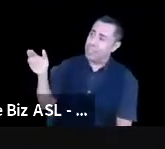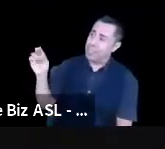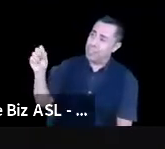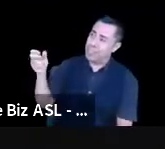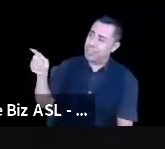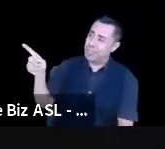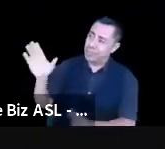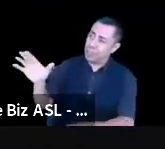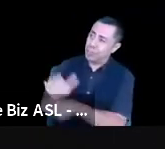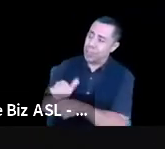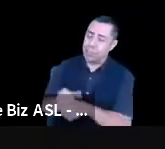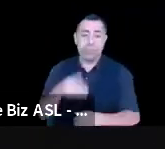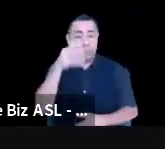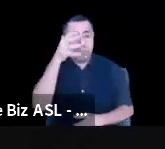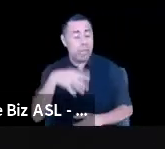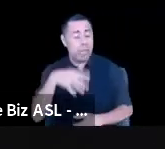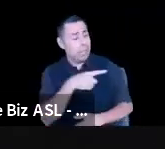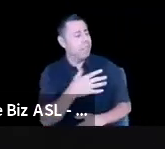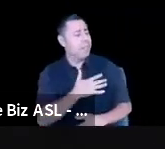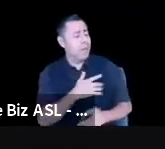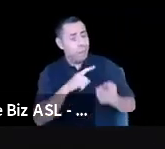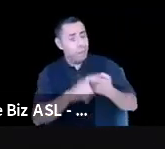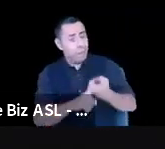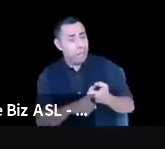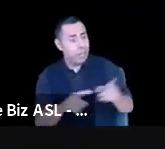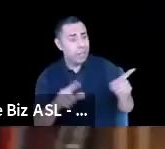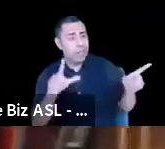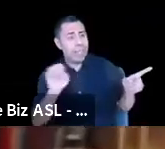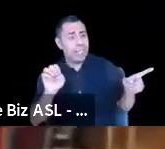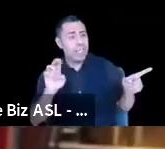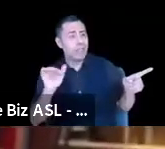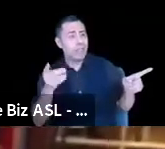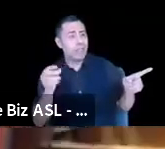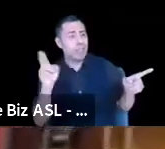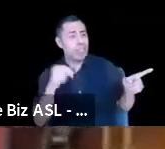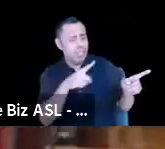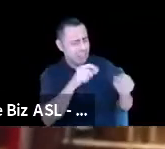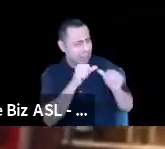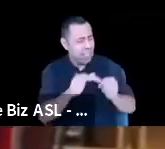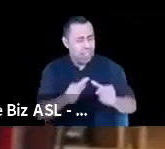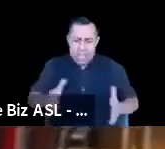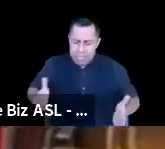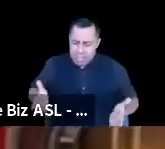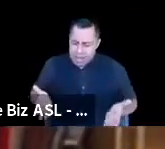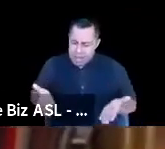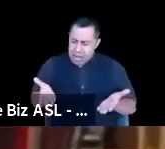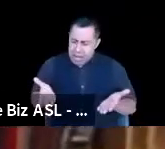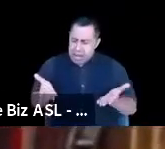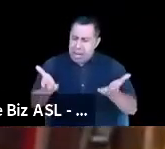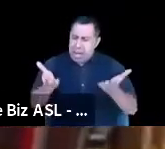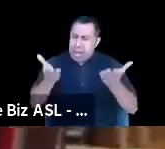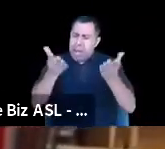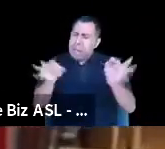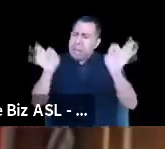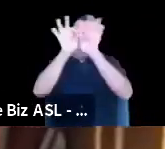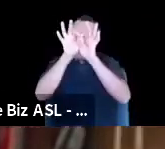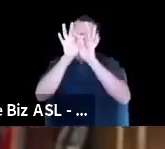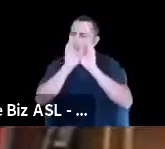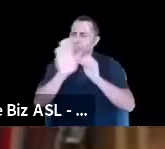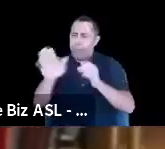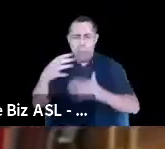my friend, I will continue to uplift the importance of your passions, your desires, to tell